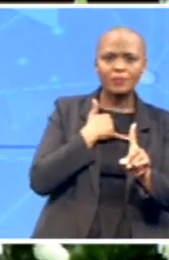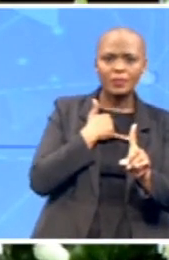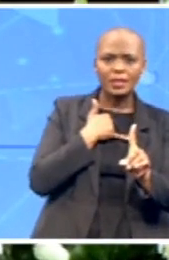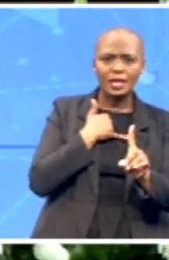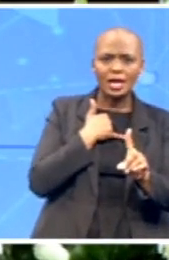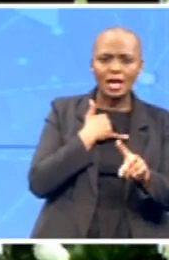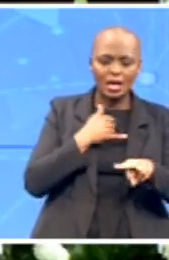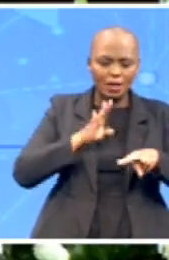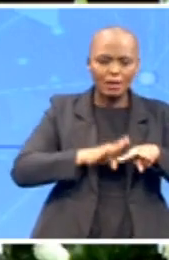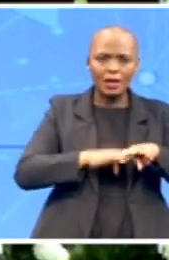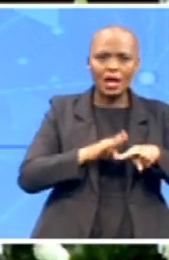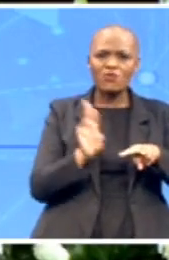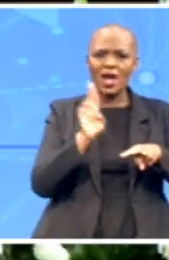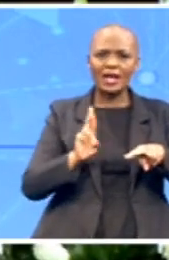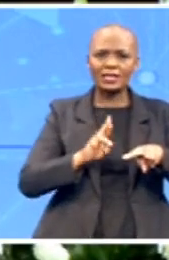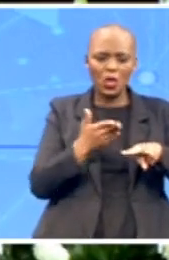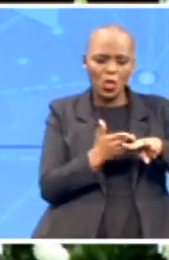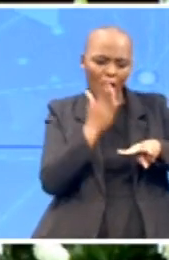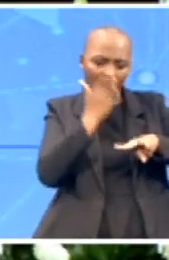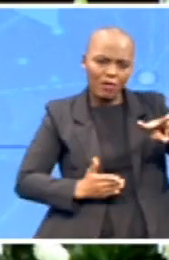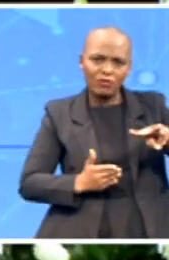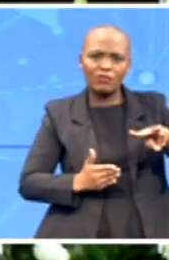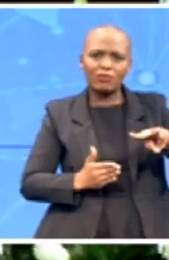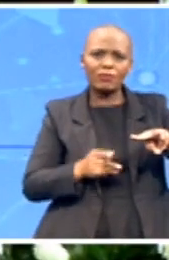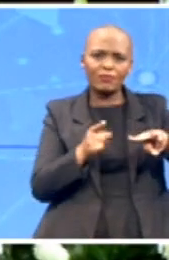And of course, everybody has said it to Komphela na para smart.